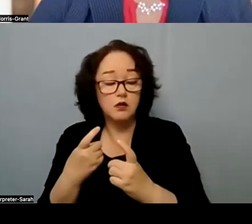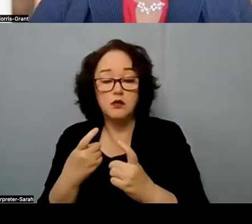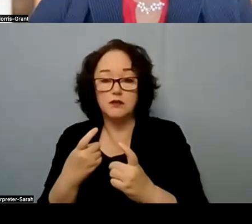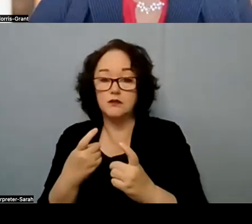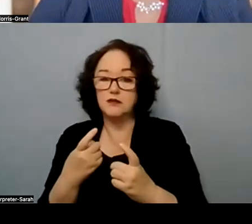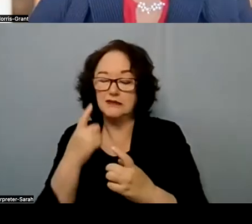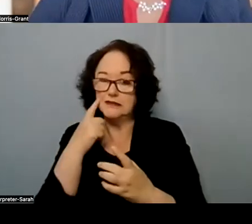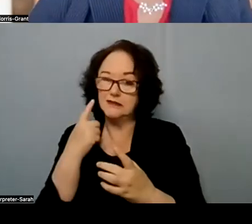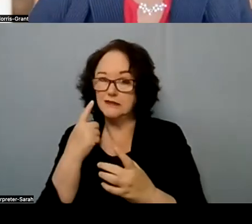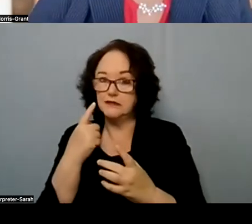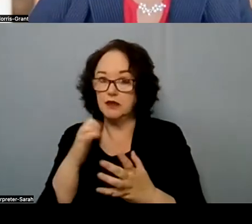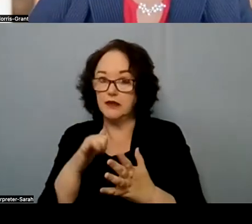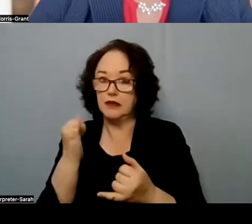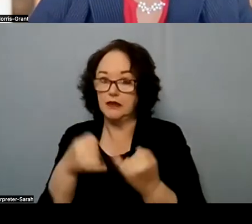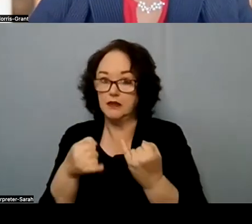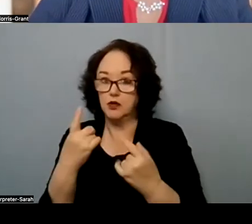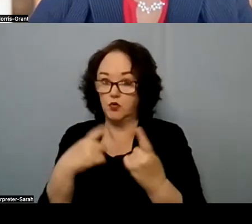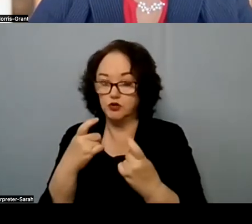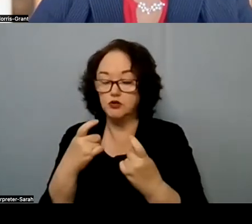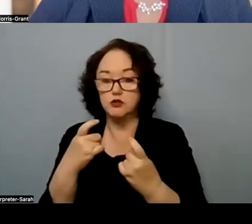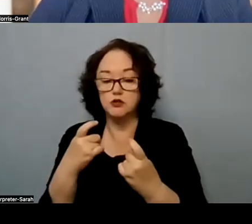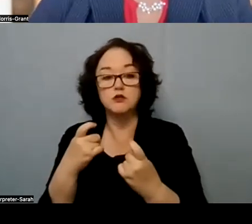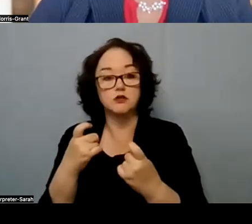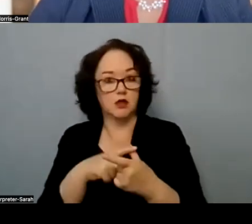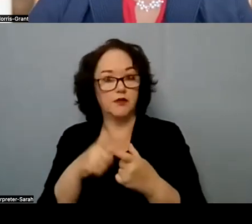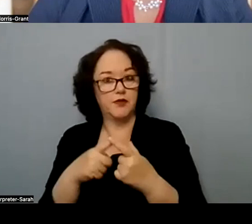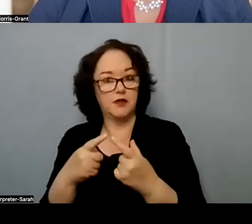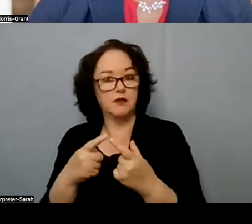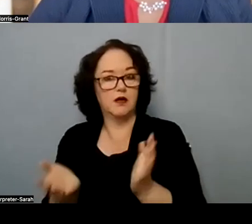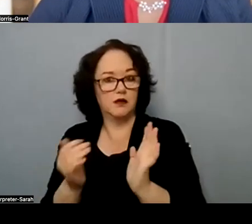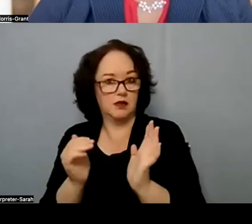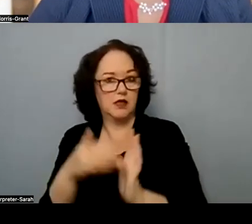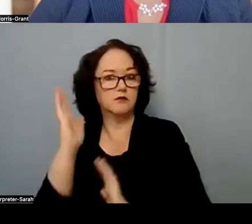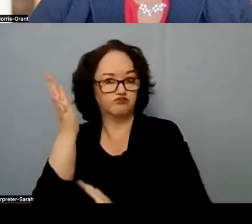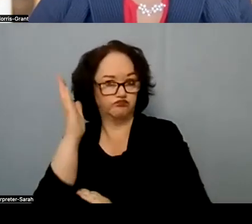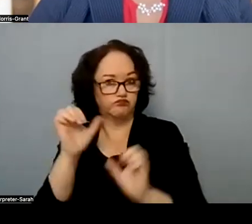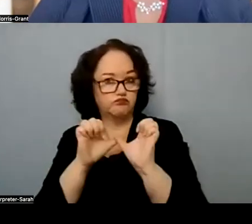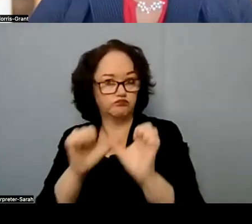question. And then we'll go back into the presentation. And so this question,